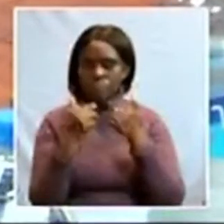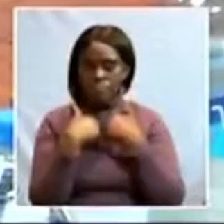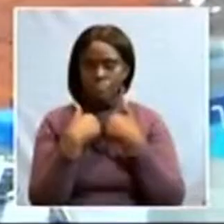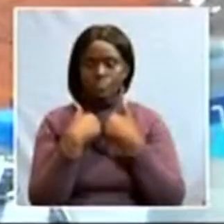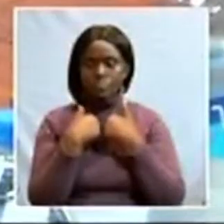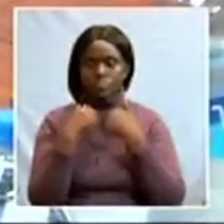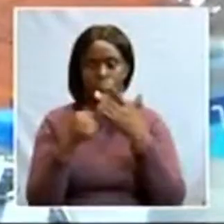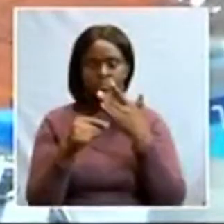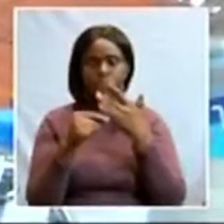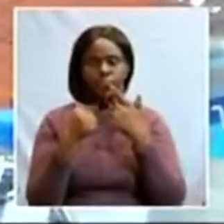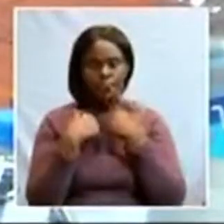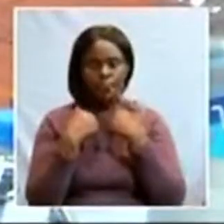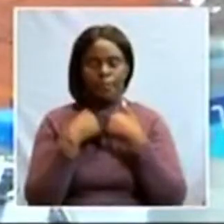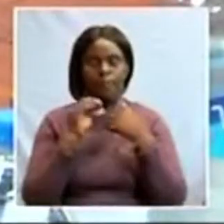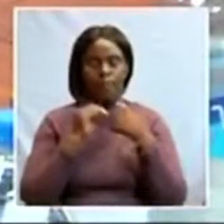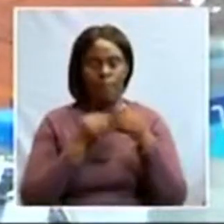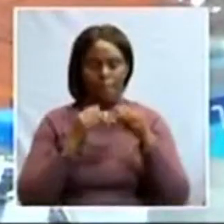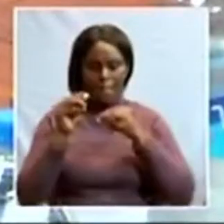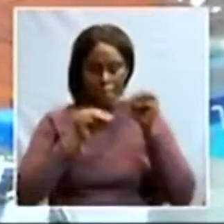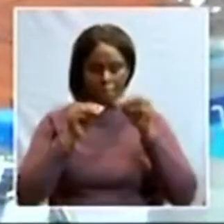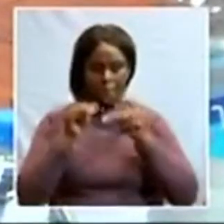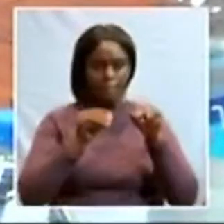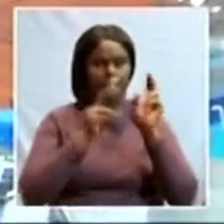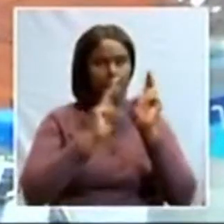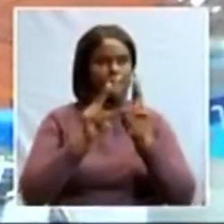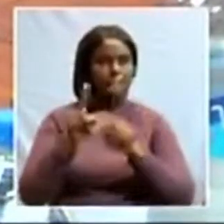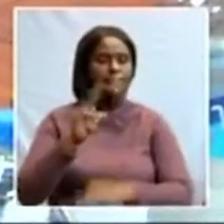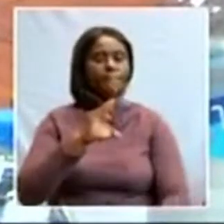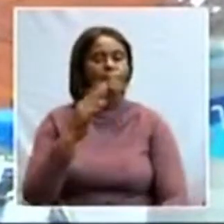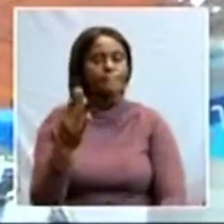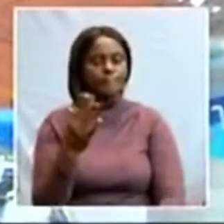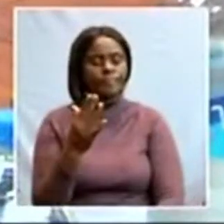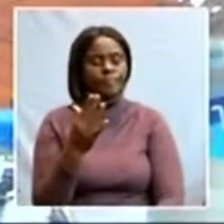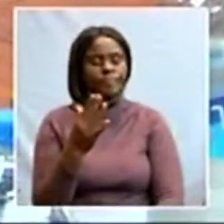are our management responses.